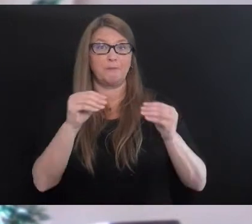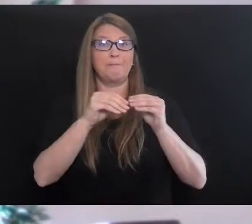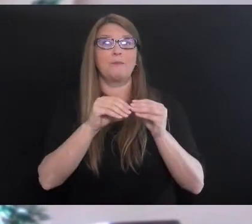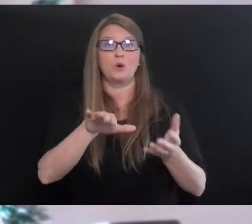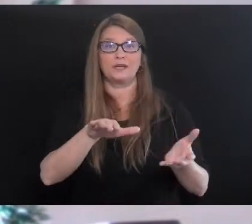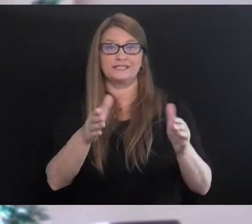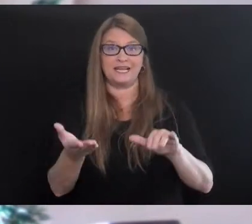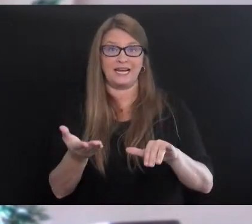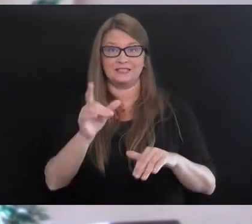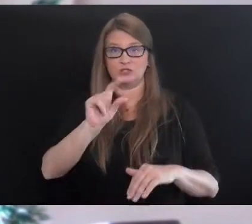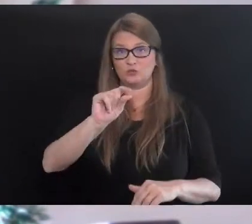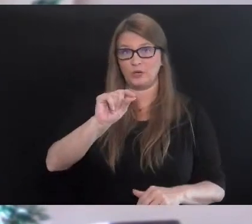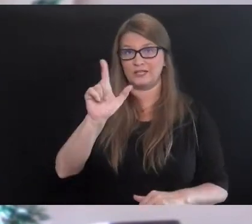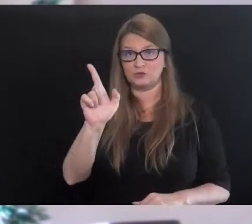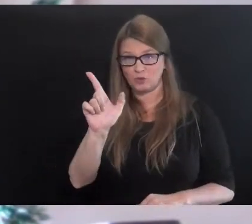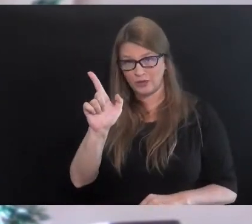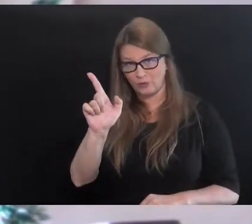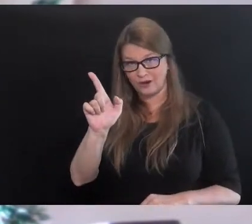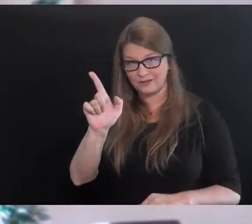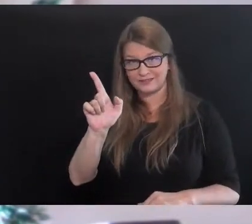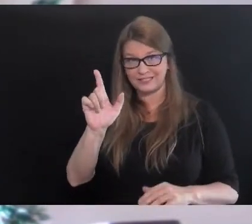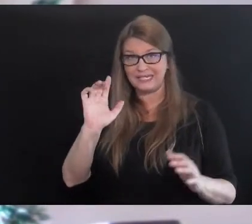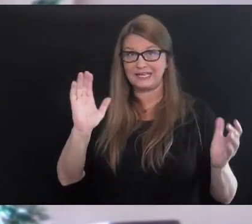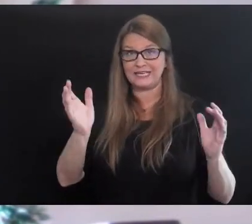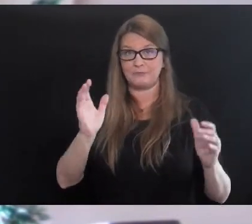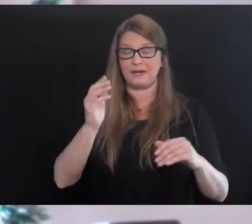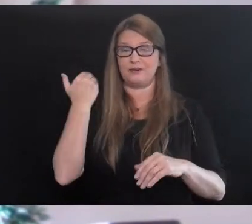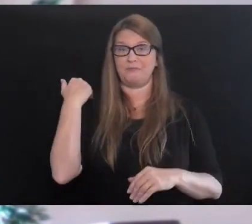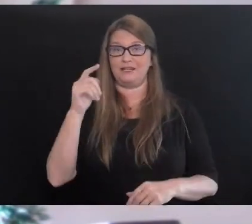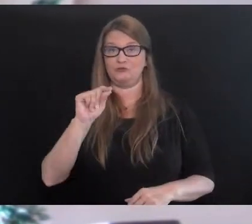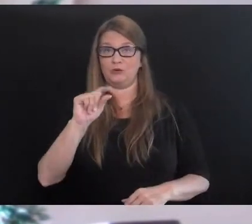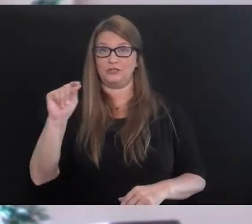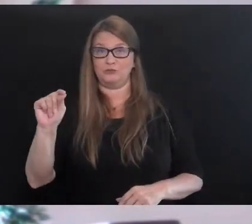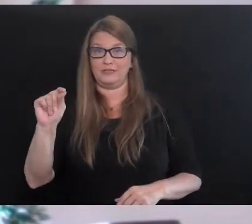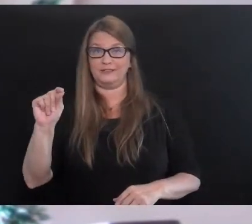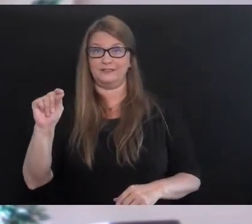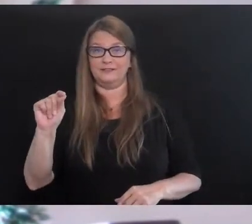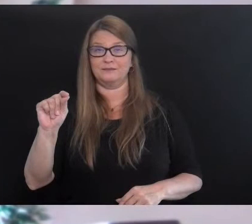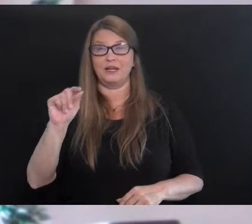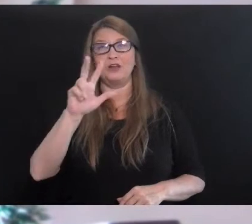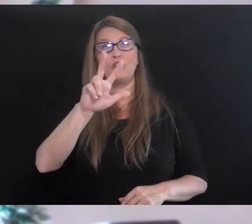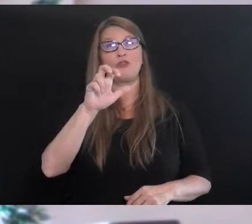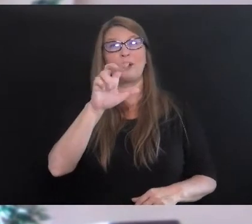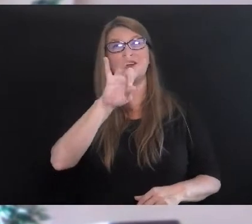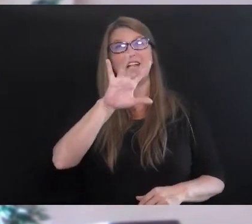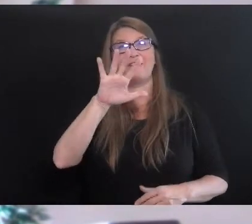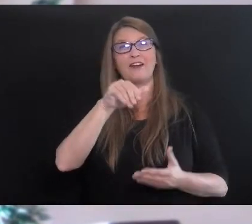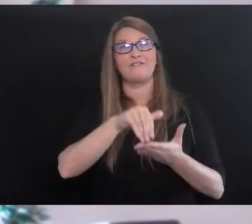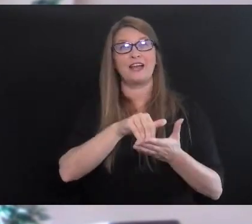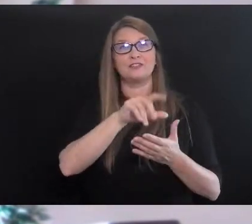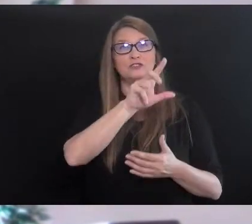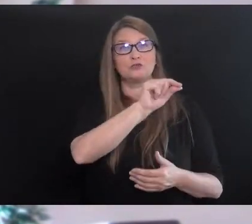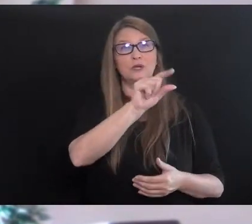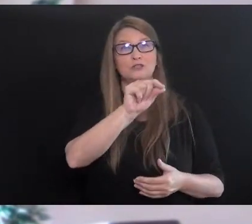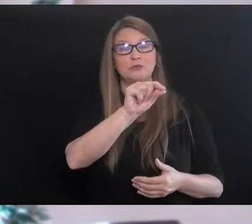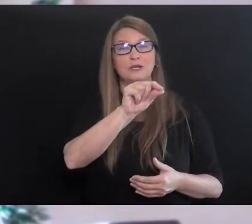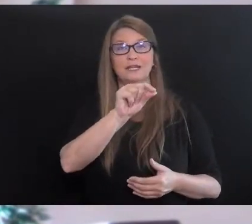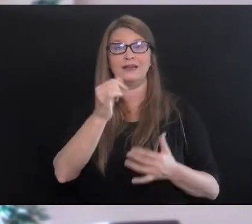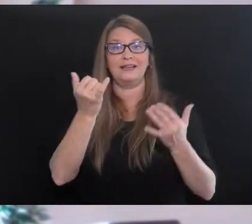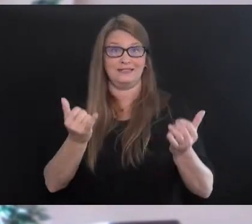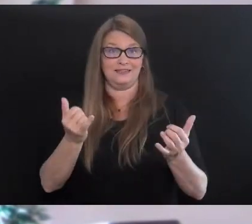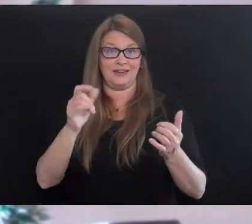in 2021 than we had in 2020. About 385,000 deaths in 2020 from